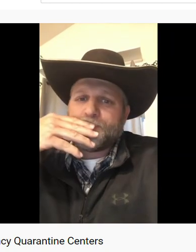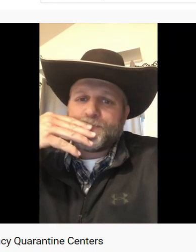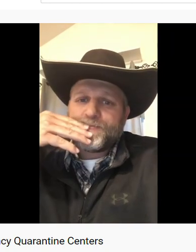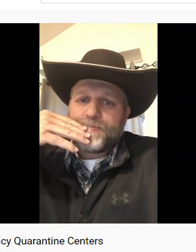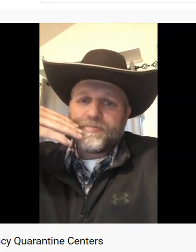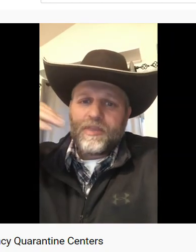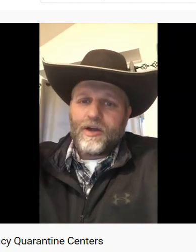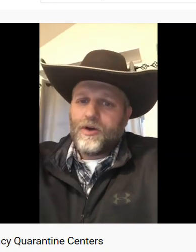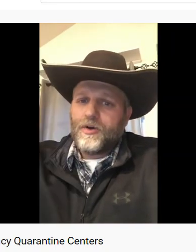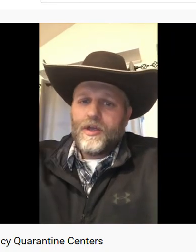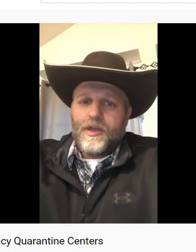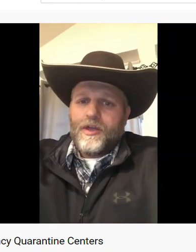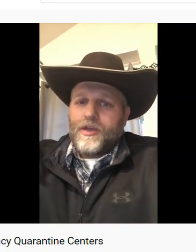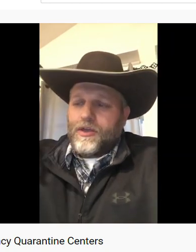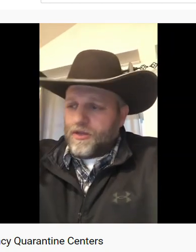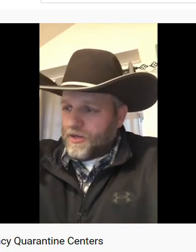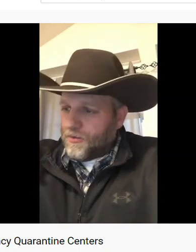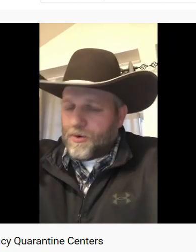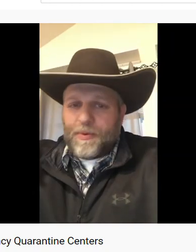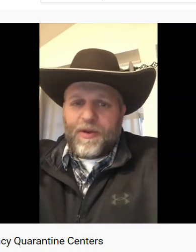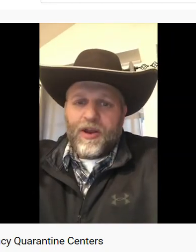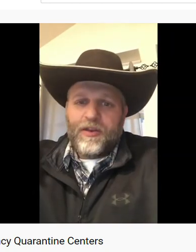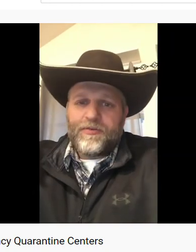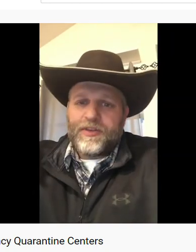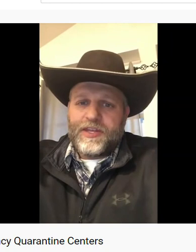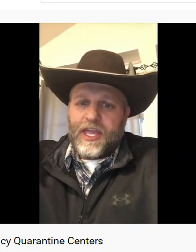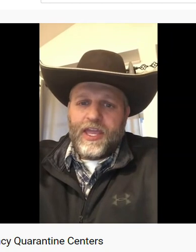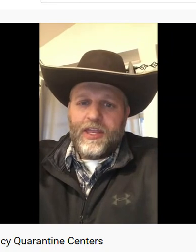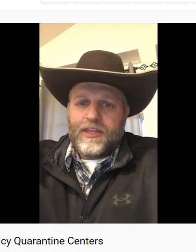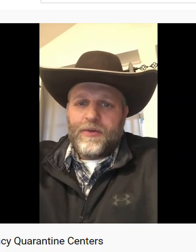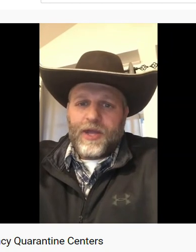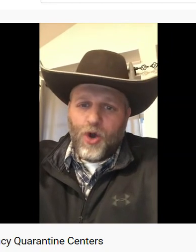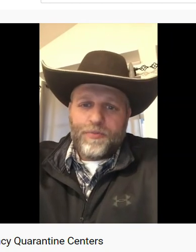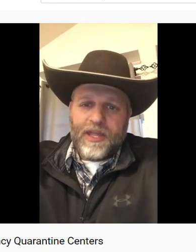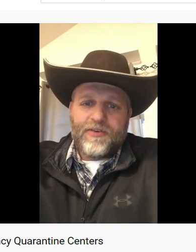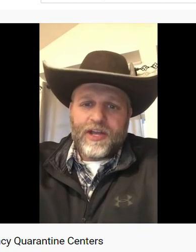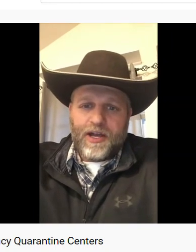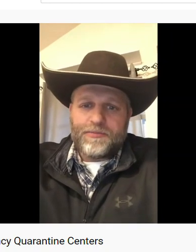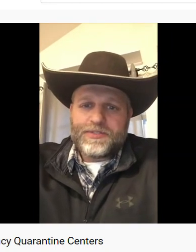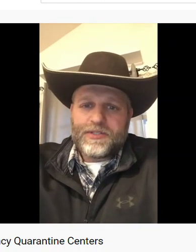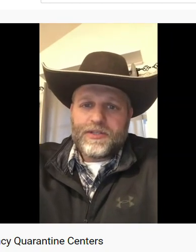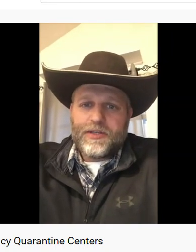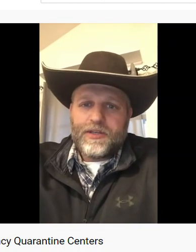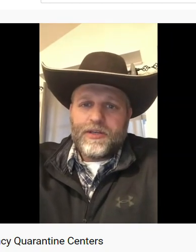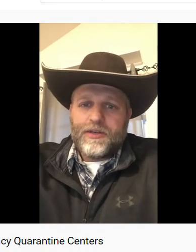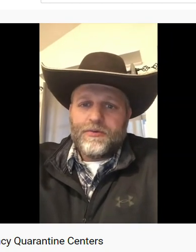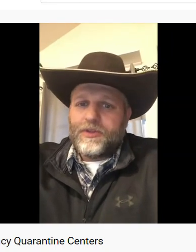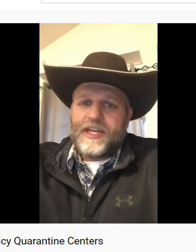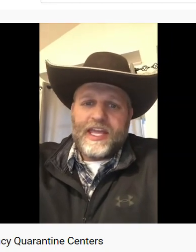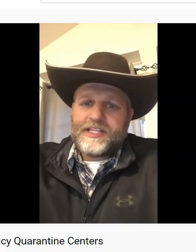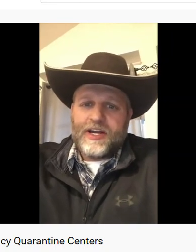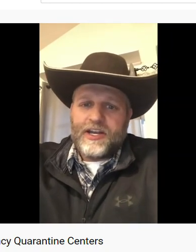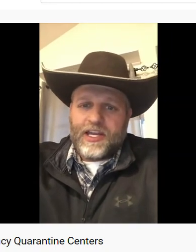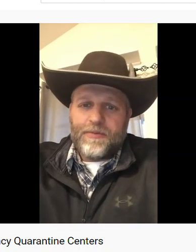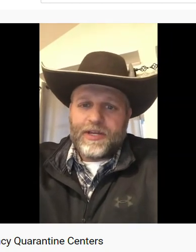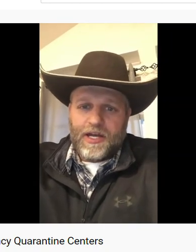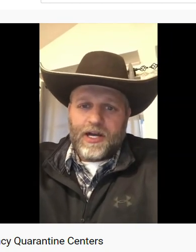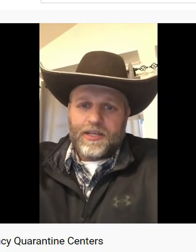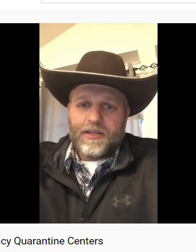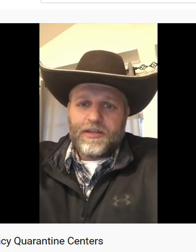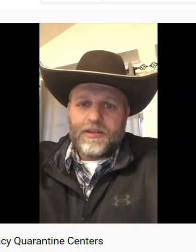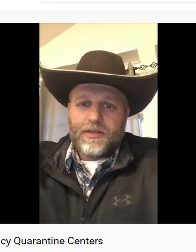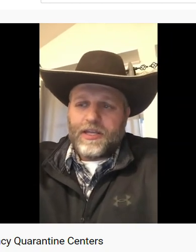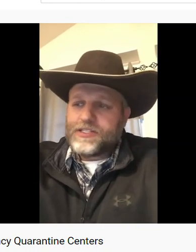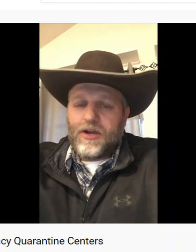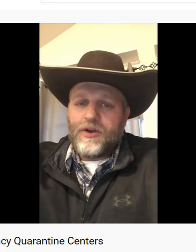militias, oh, you know, we're preparing for the day that we hope never comes. Well, that day's already come and